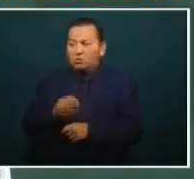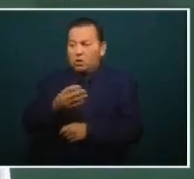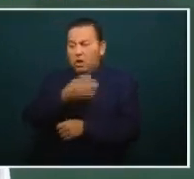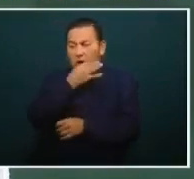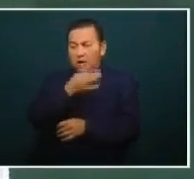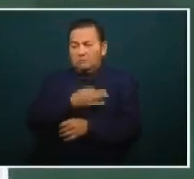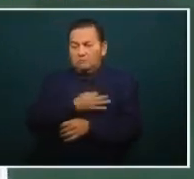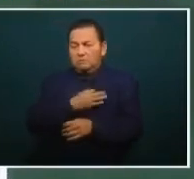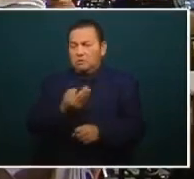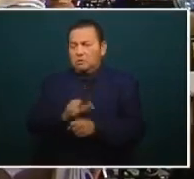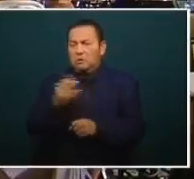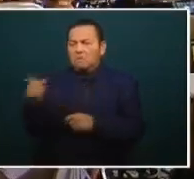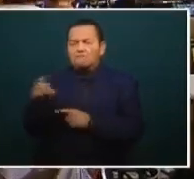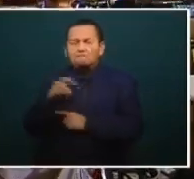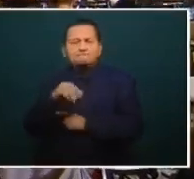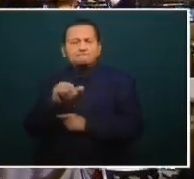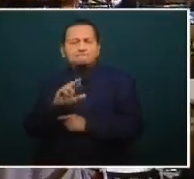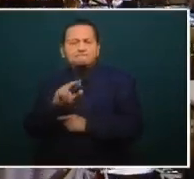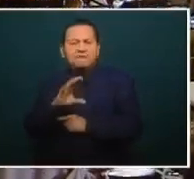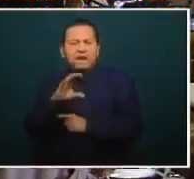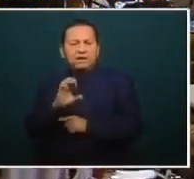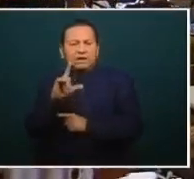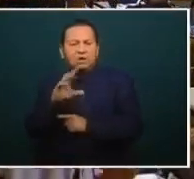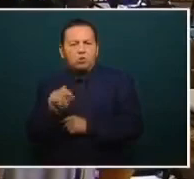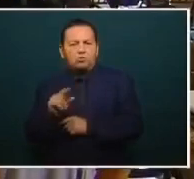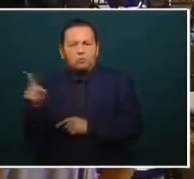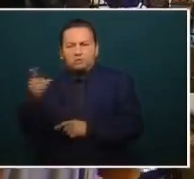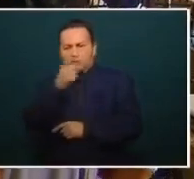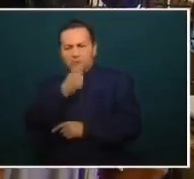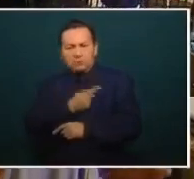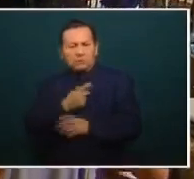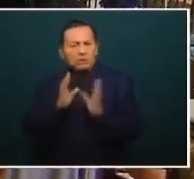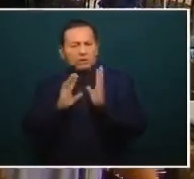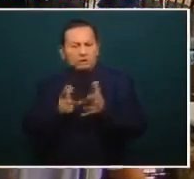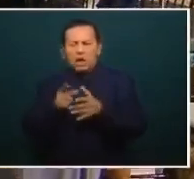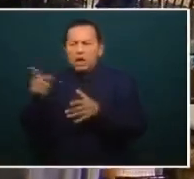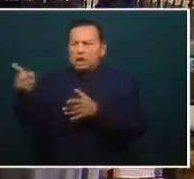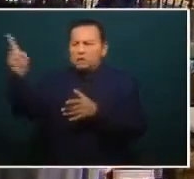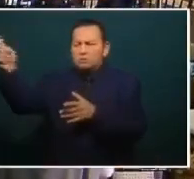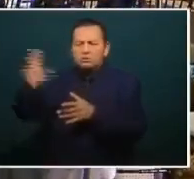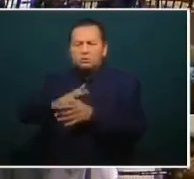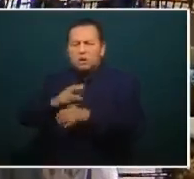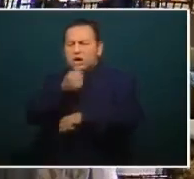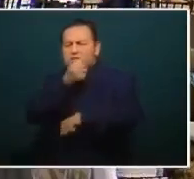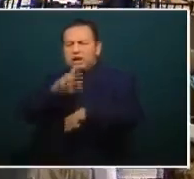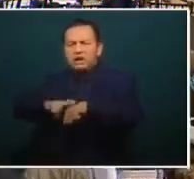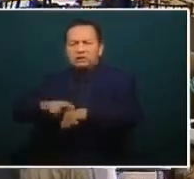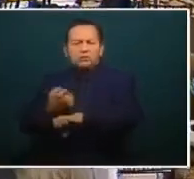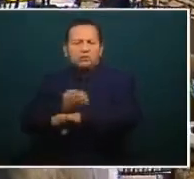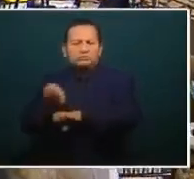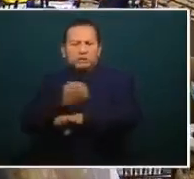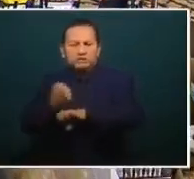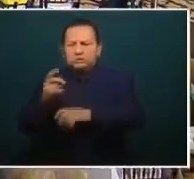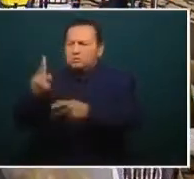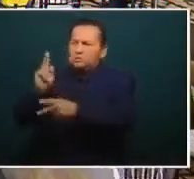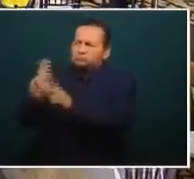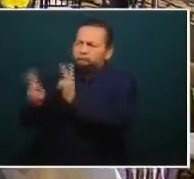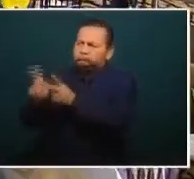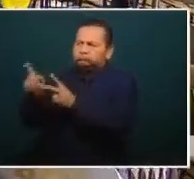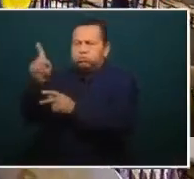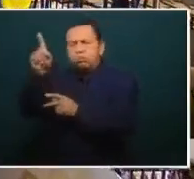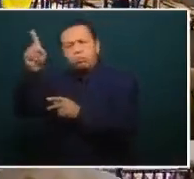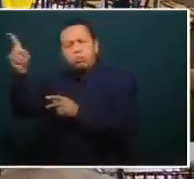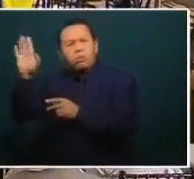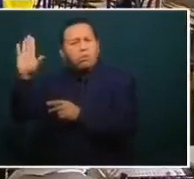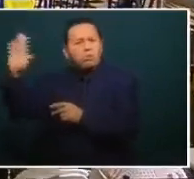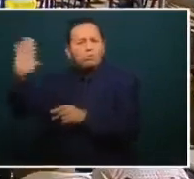as far as I was advised by Marcelo Ebrard. And we also spoke with the Secretary of